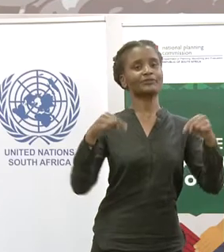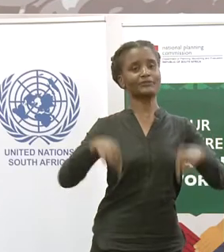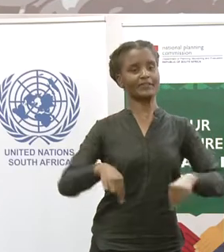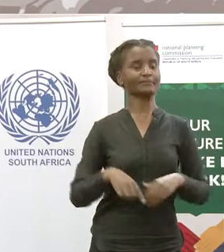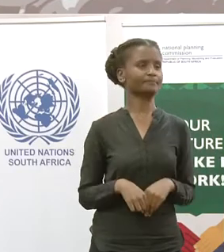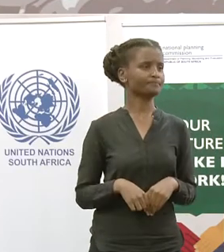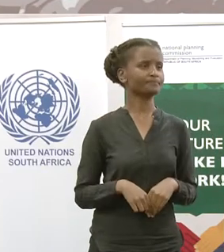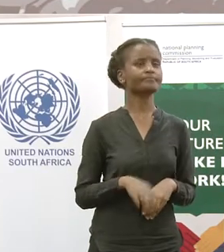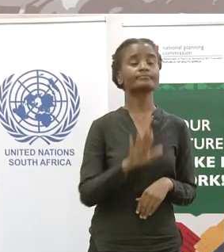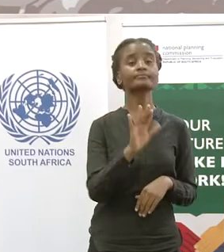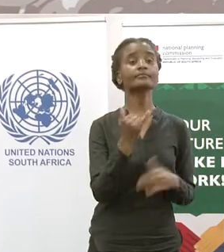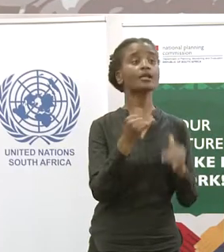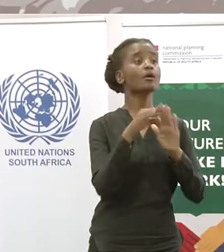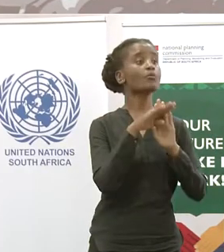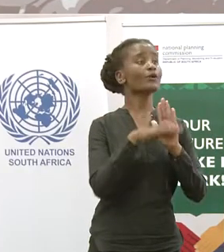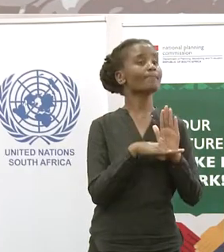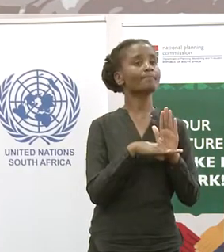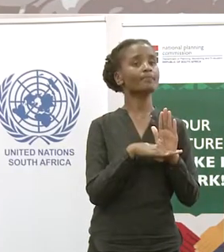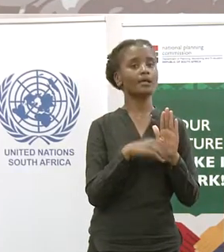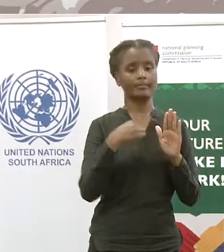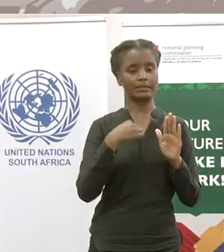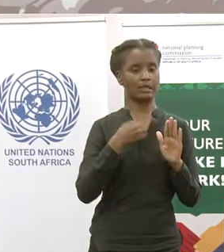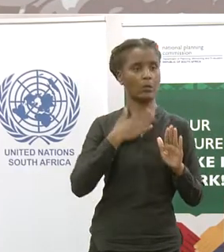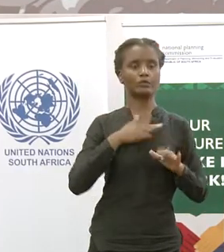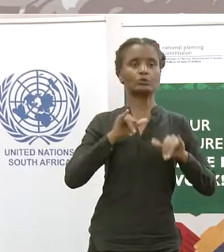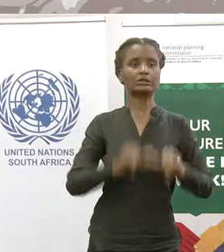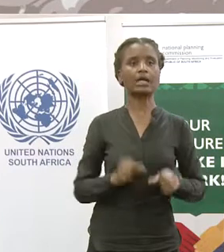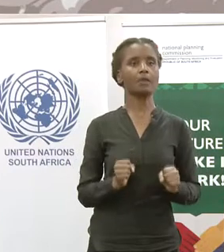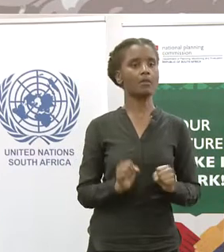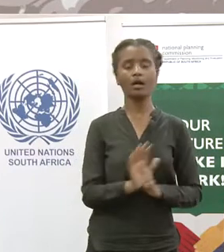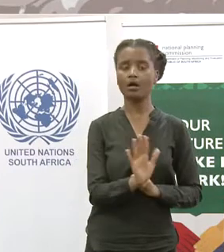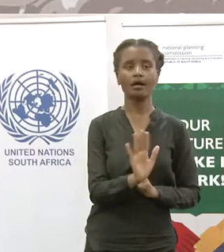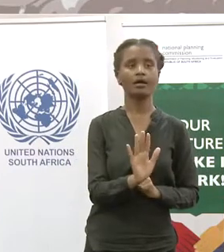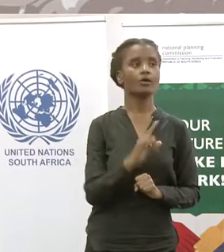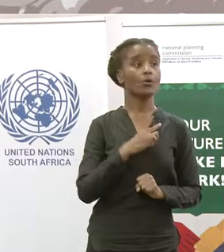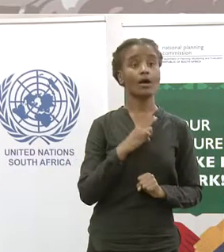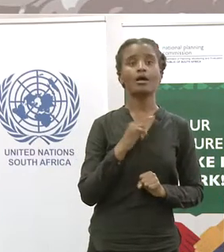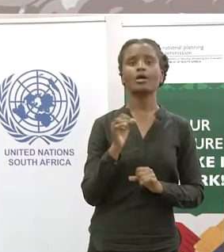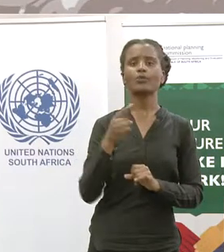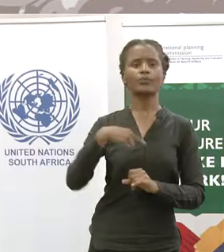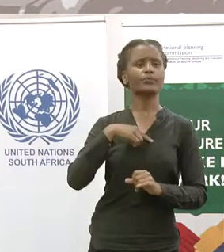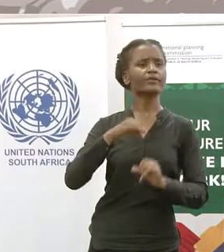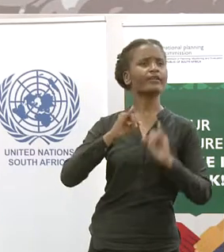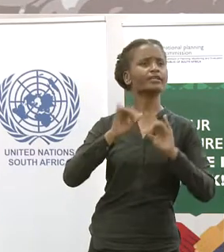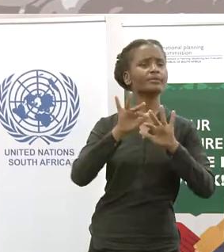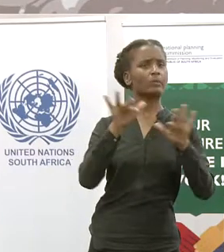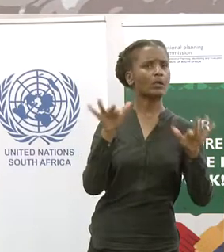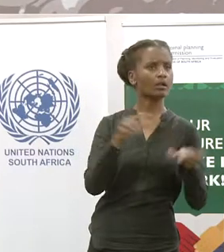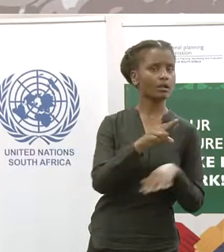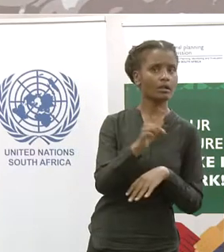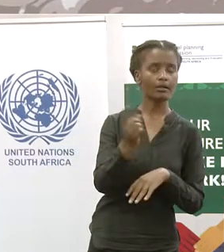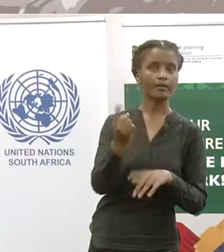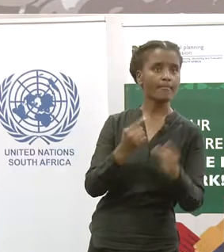to, I don't want to hog the podium. I think we've invited people who are